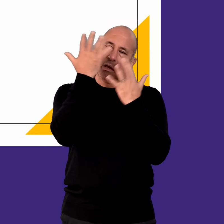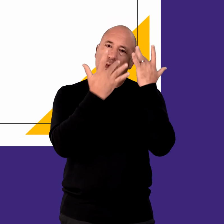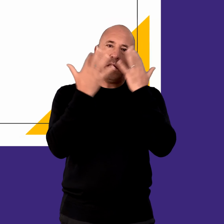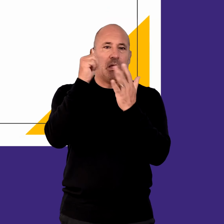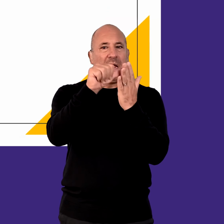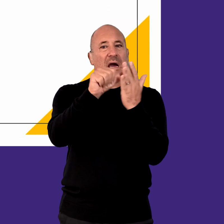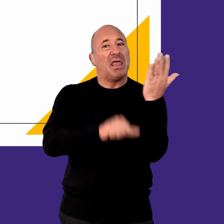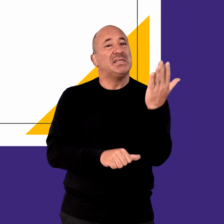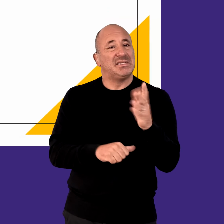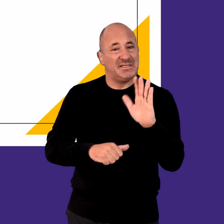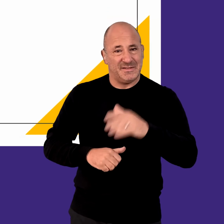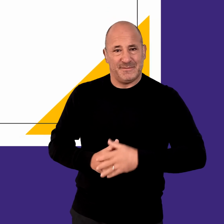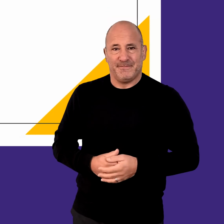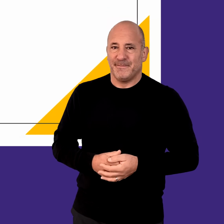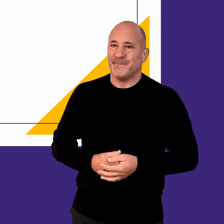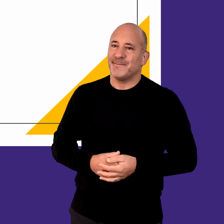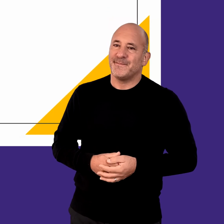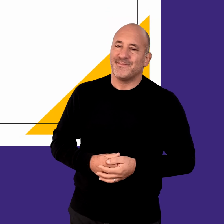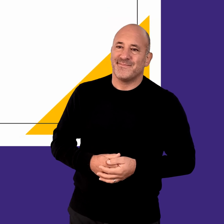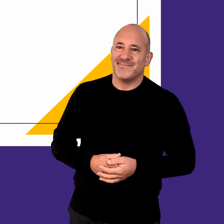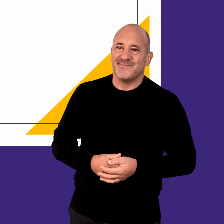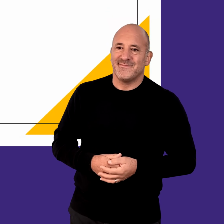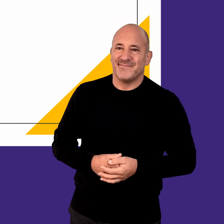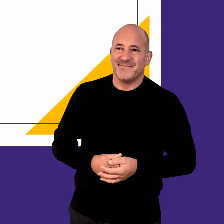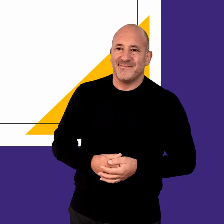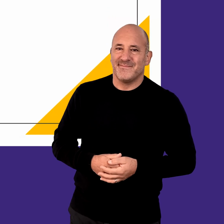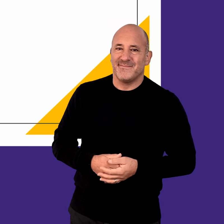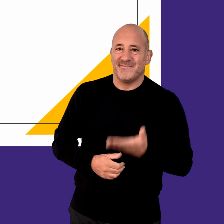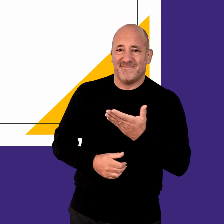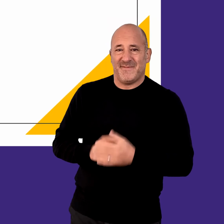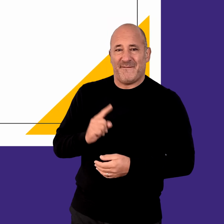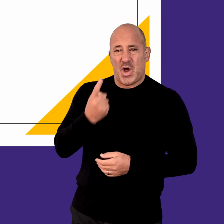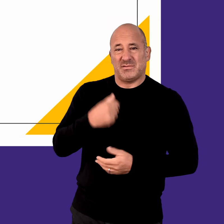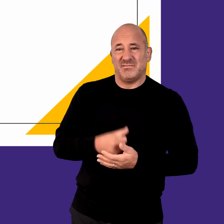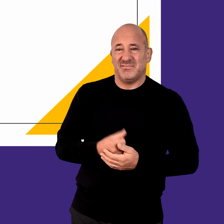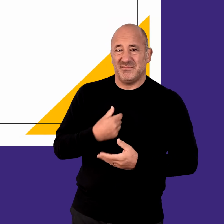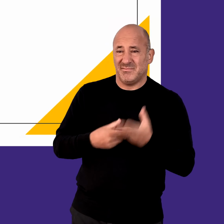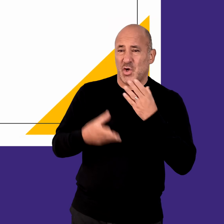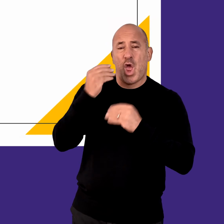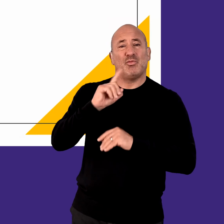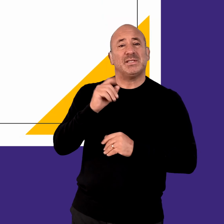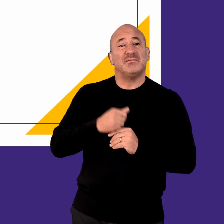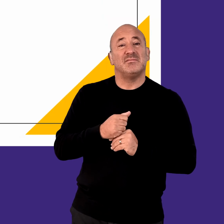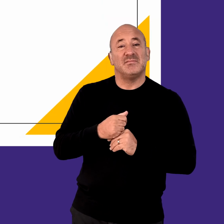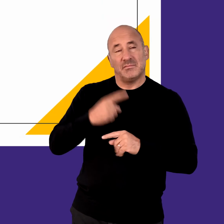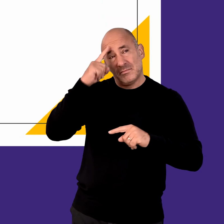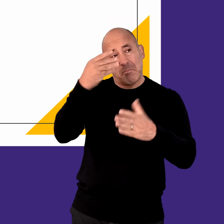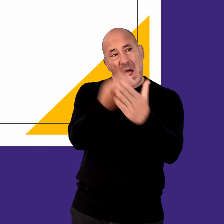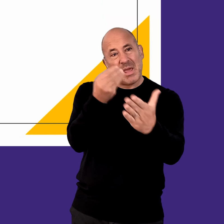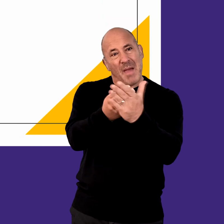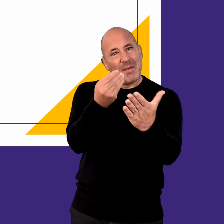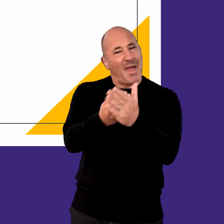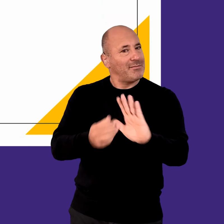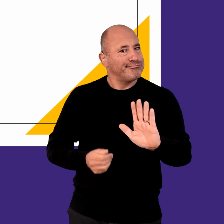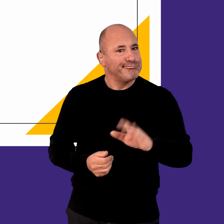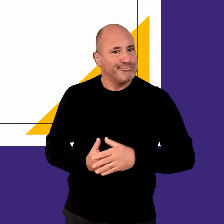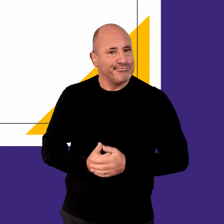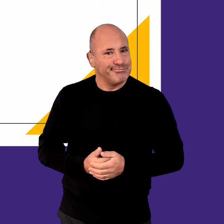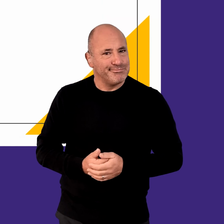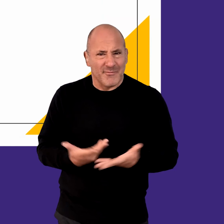So here's my list of things that I've been reflecting on. I think the first thing is that we've learned, don't make it about the